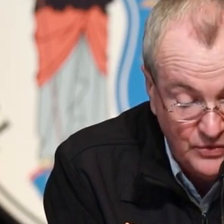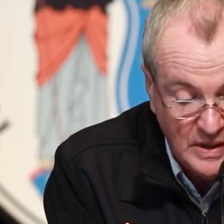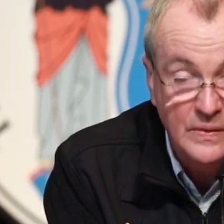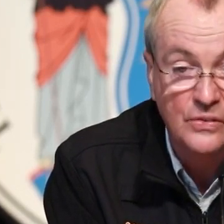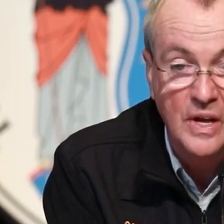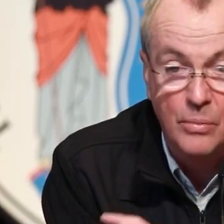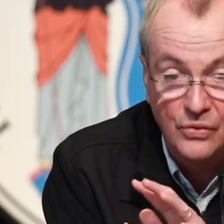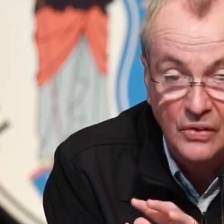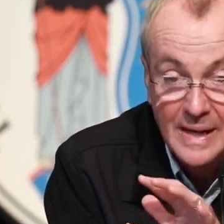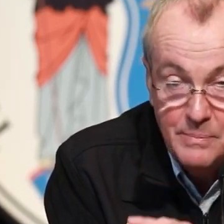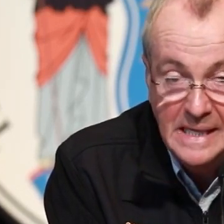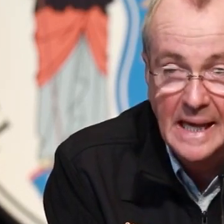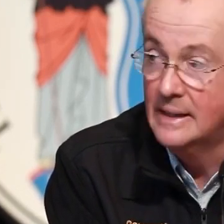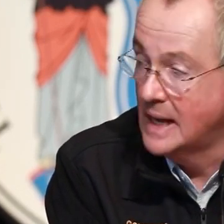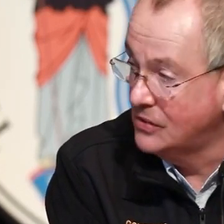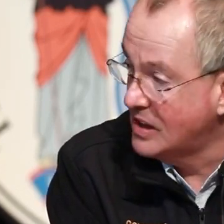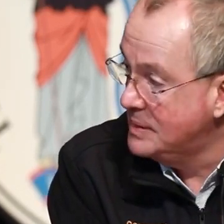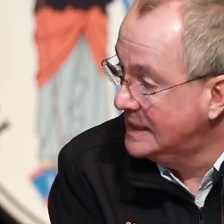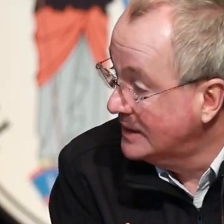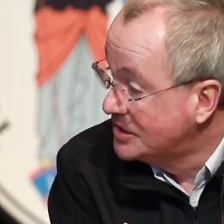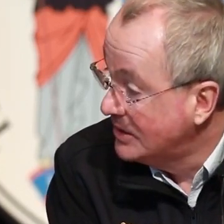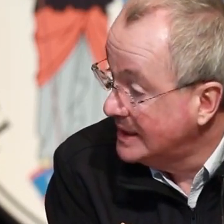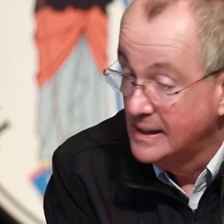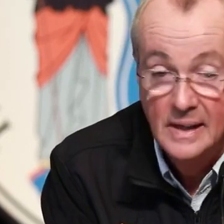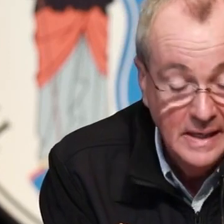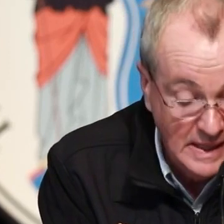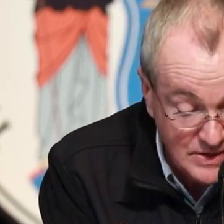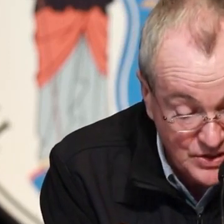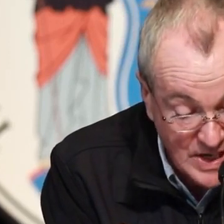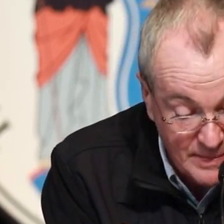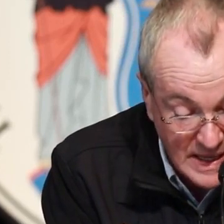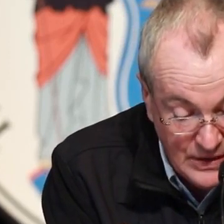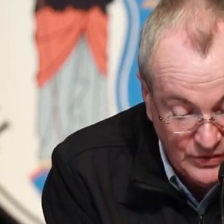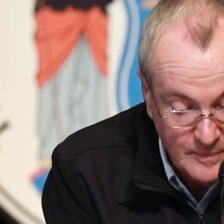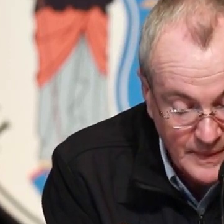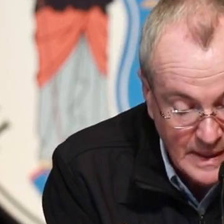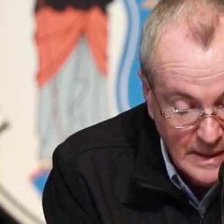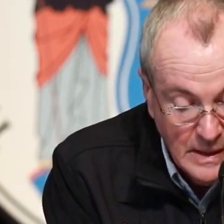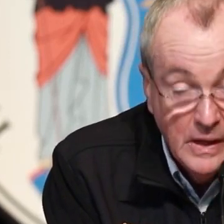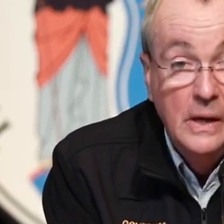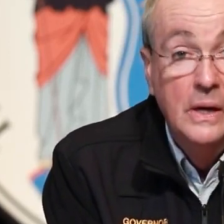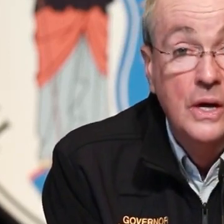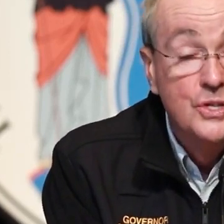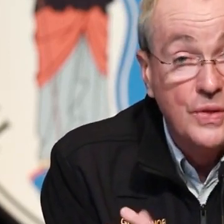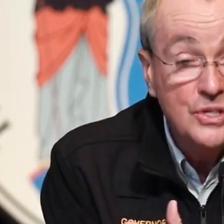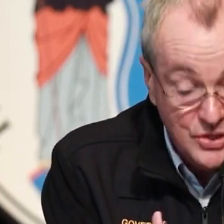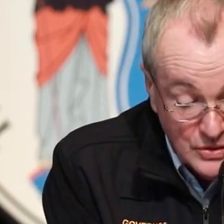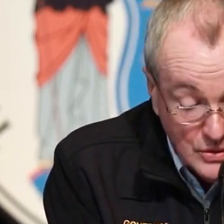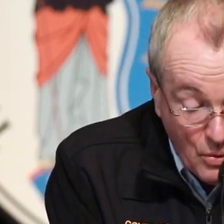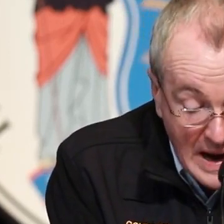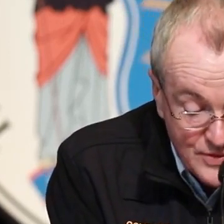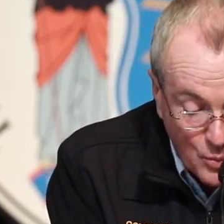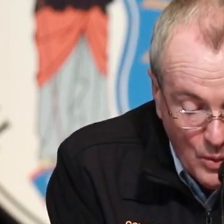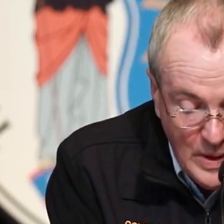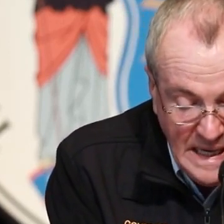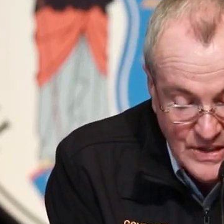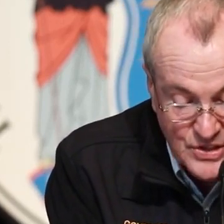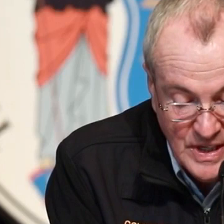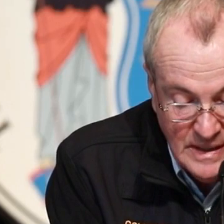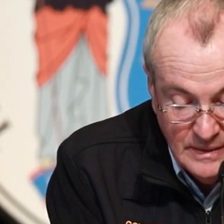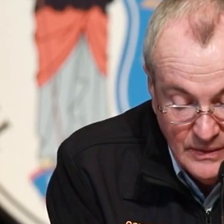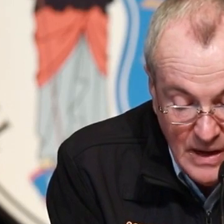see, we've seen these numbers begin, and I say begin, Judy, to stabilize. So these graphs are what